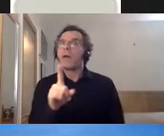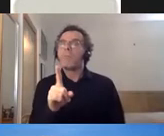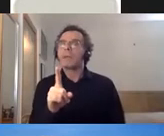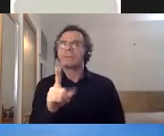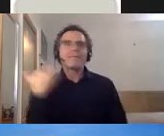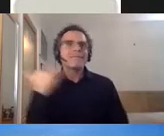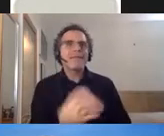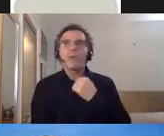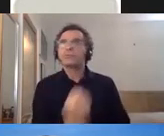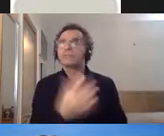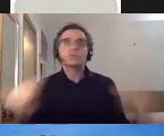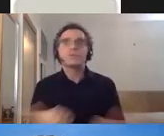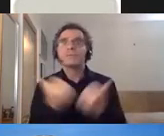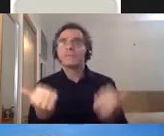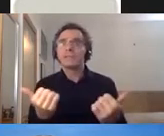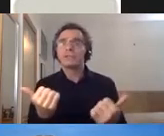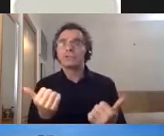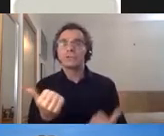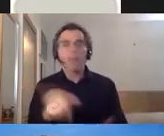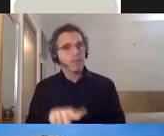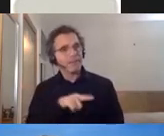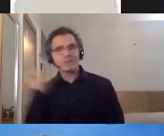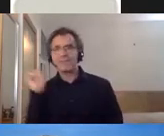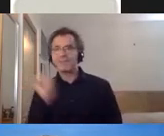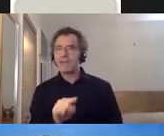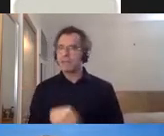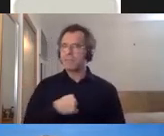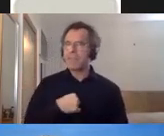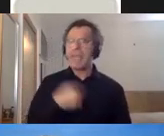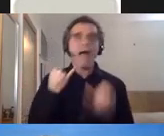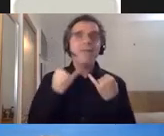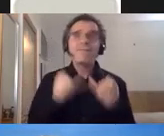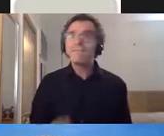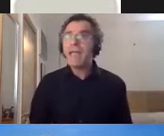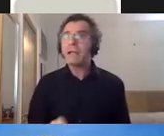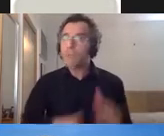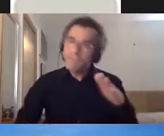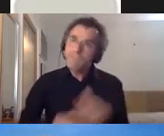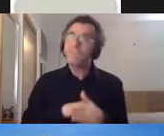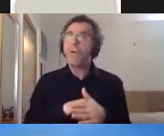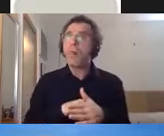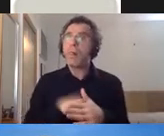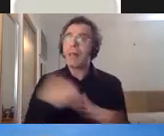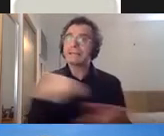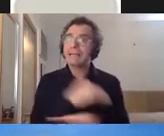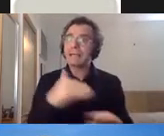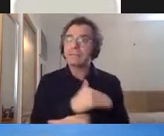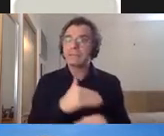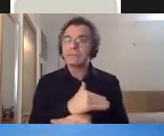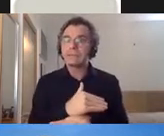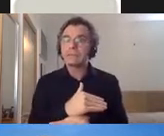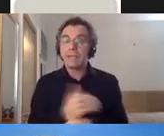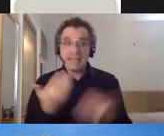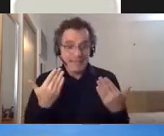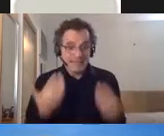chance to finish it. So because of that, I think I failed the entire assignment. And because of that, right